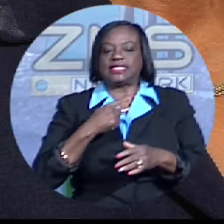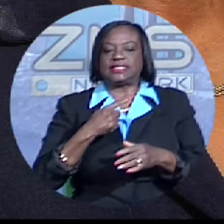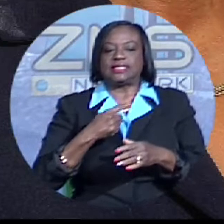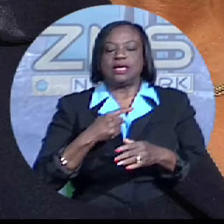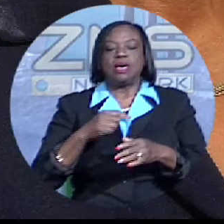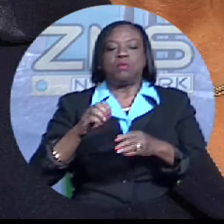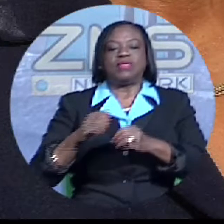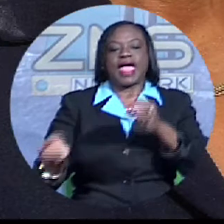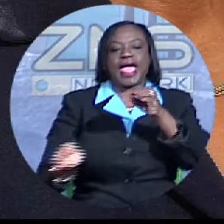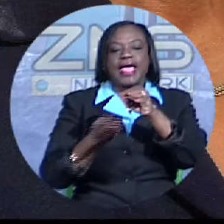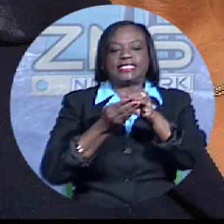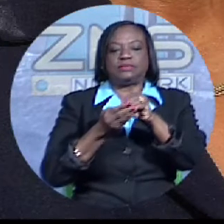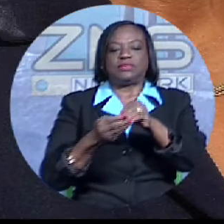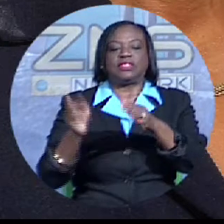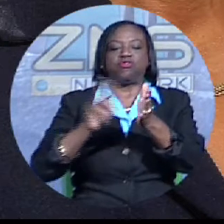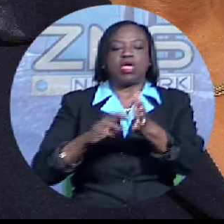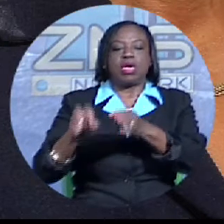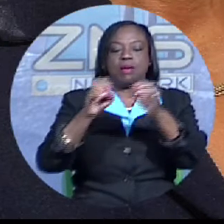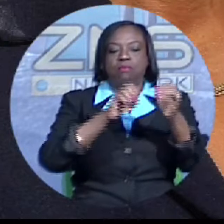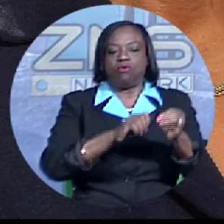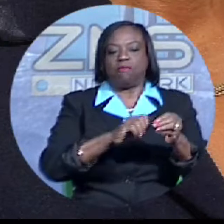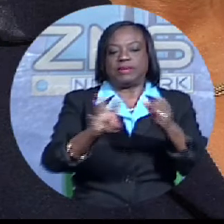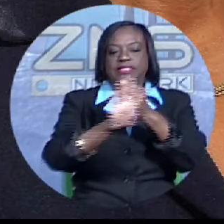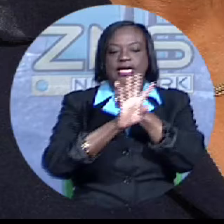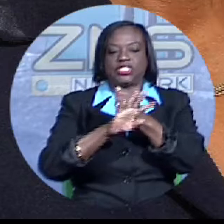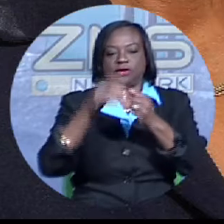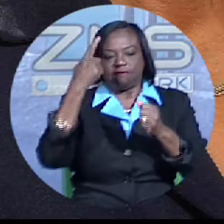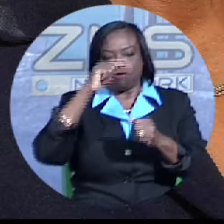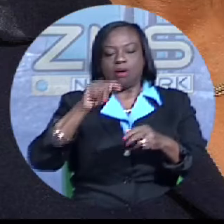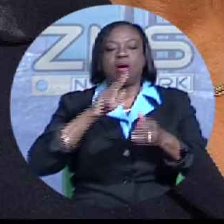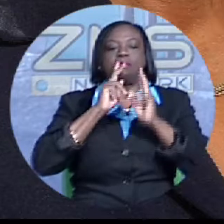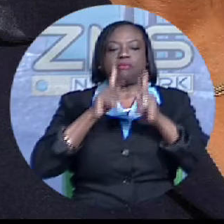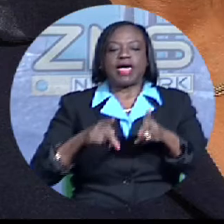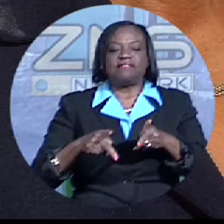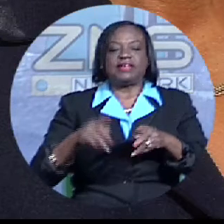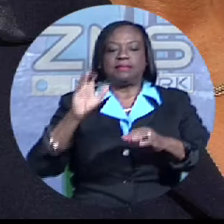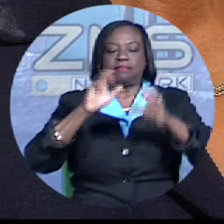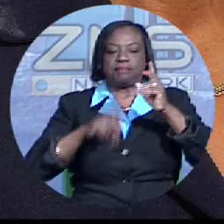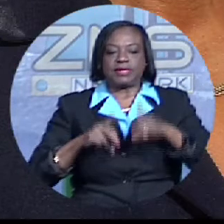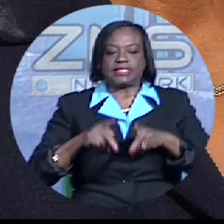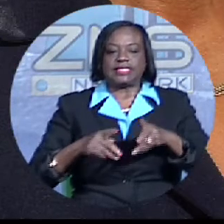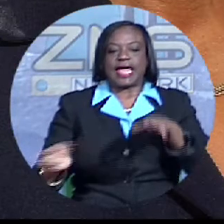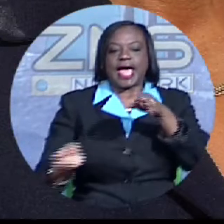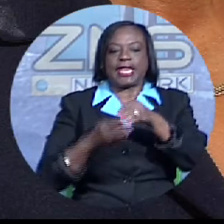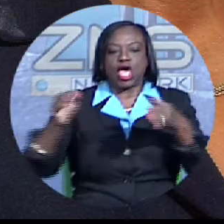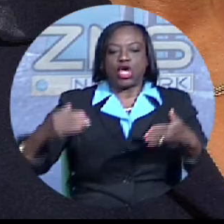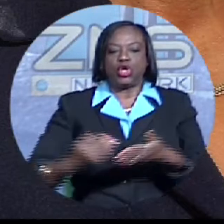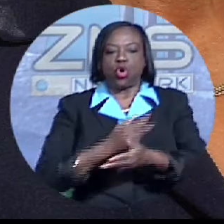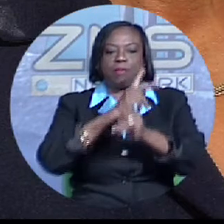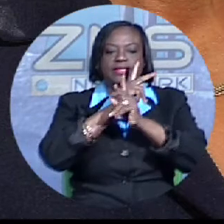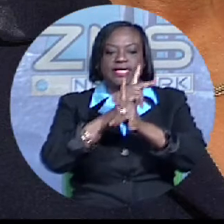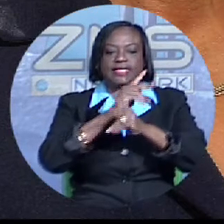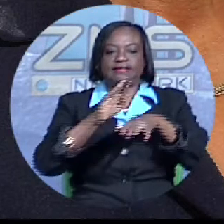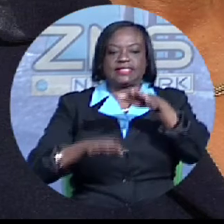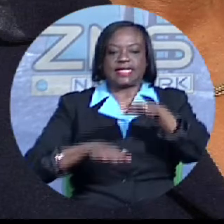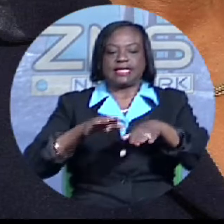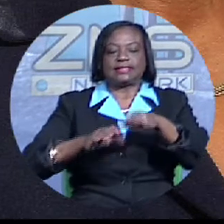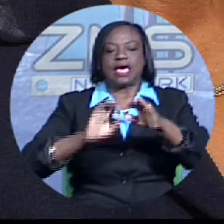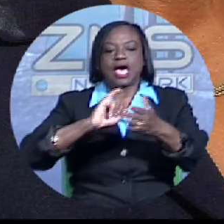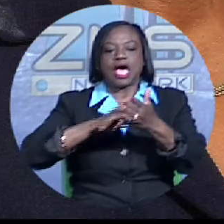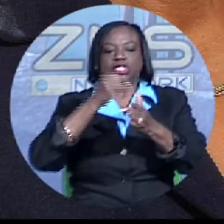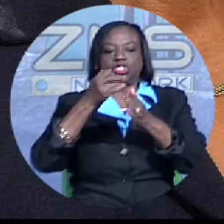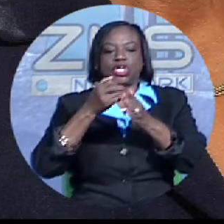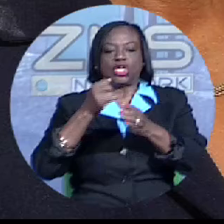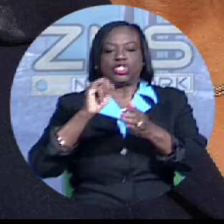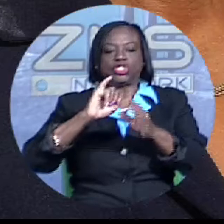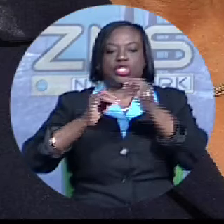removes protection for private citizens, and it does so by adding new protective steps. A judge in the Supreme Court must